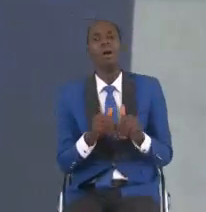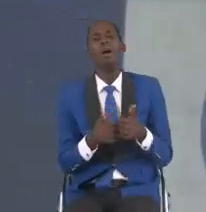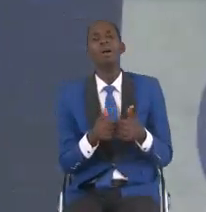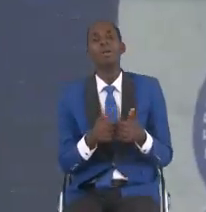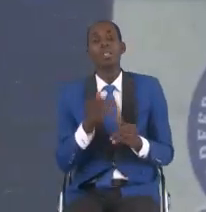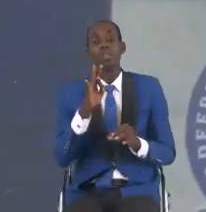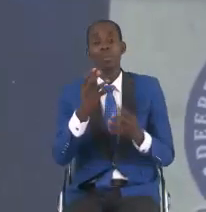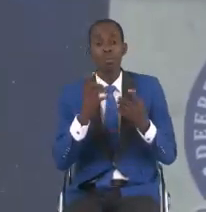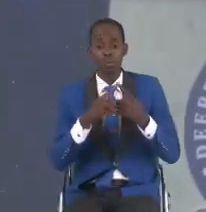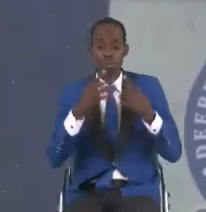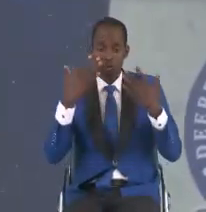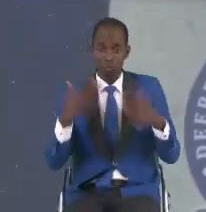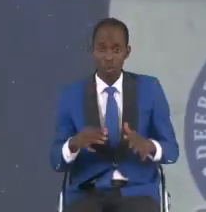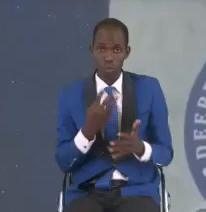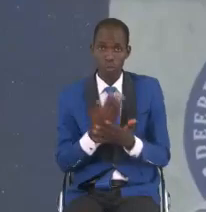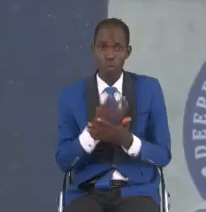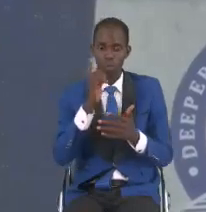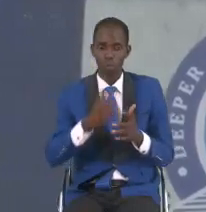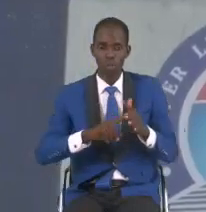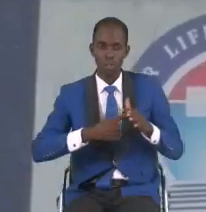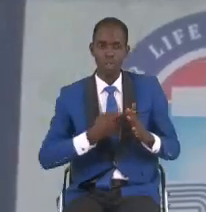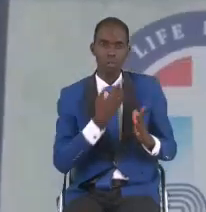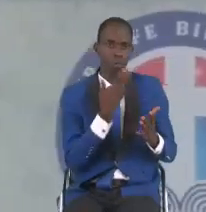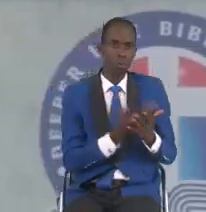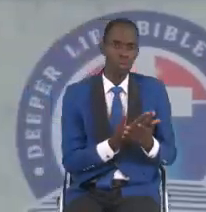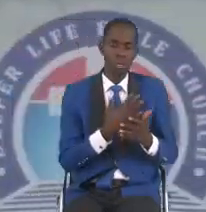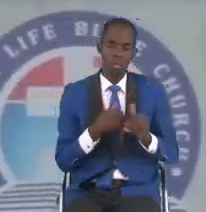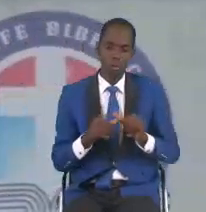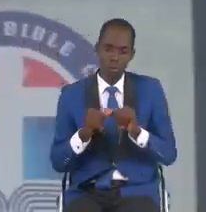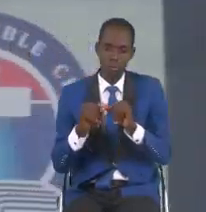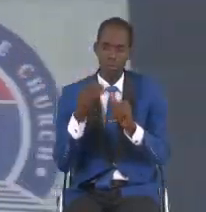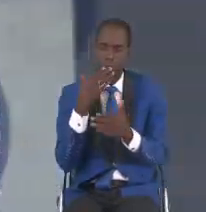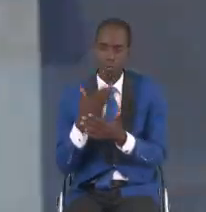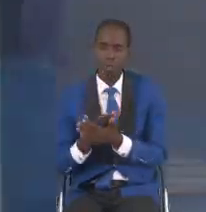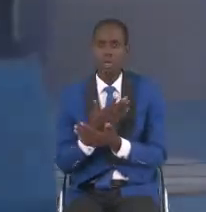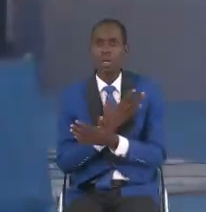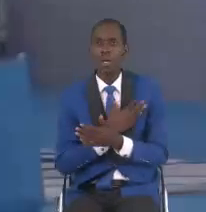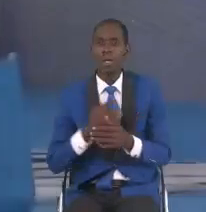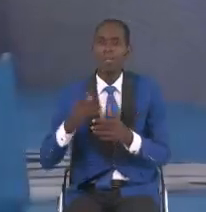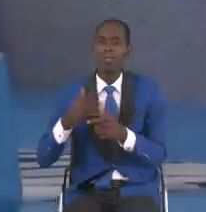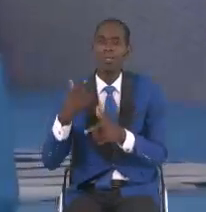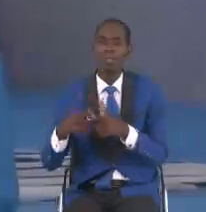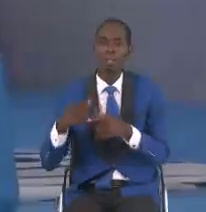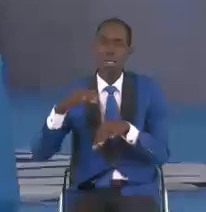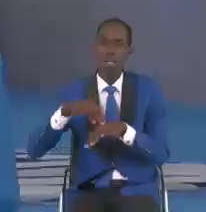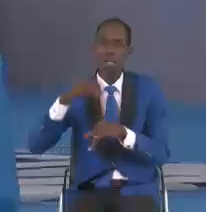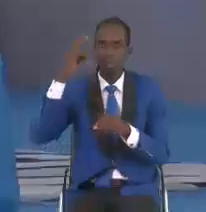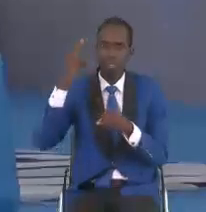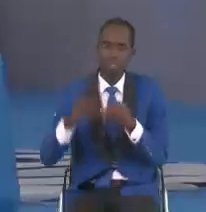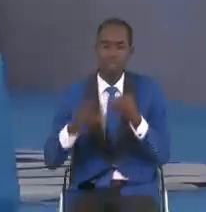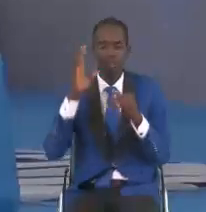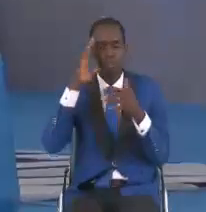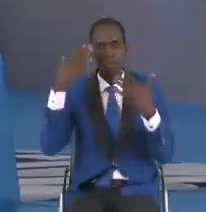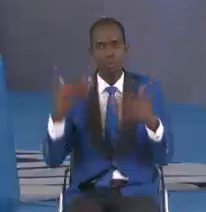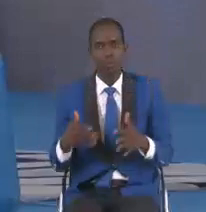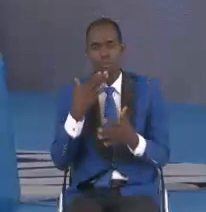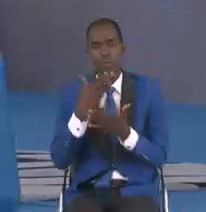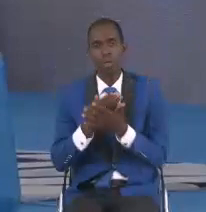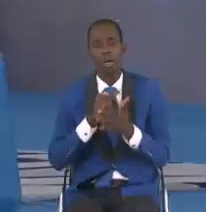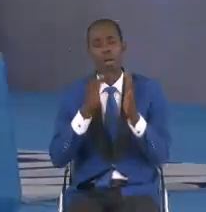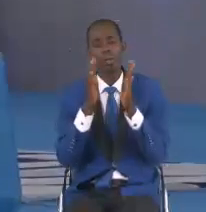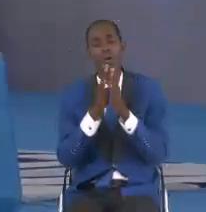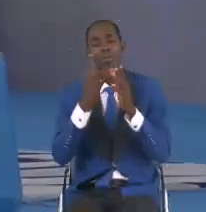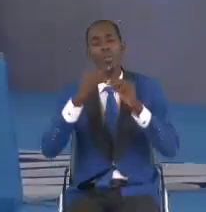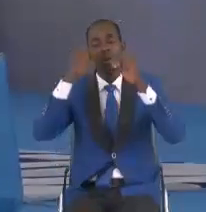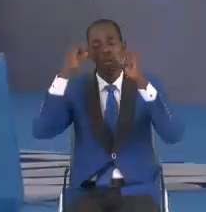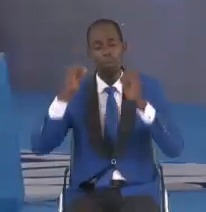we must start well and continue well. And then at the end, we'll finish well. I pray the power, the strength,